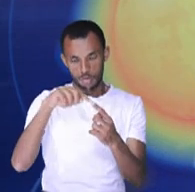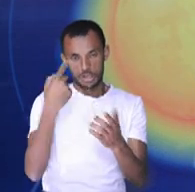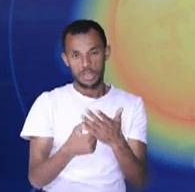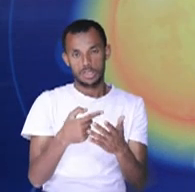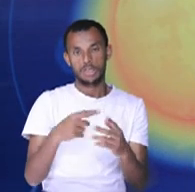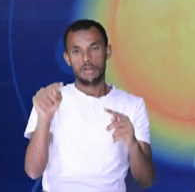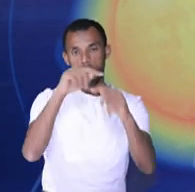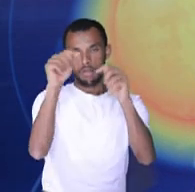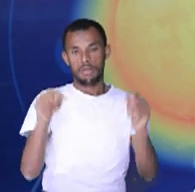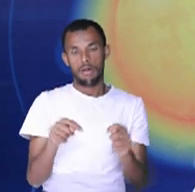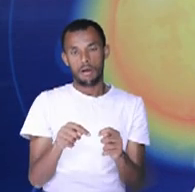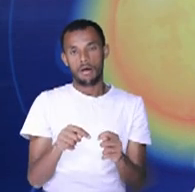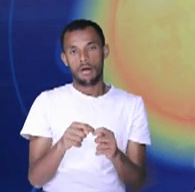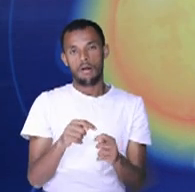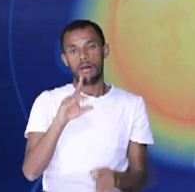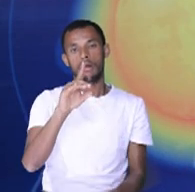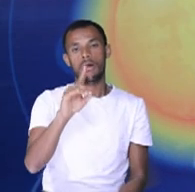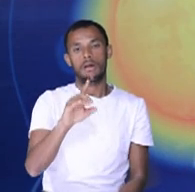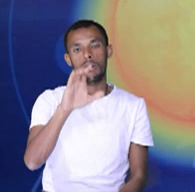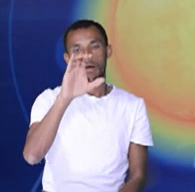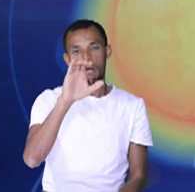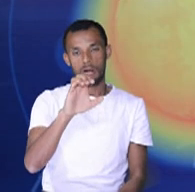triangle. Triangle DEF.